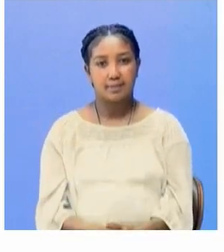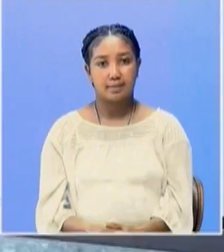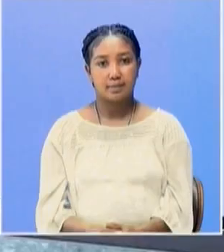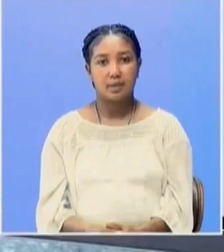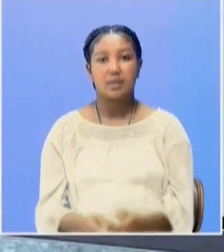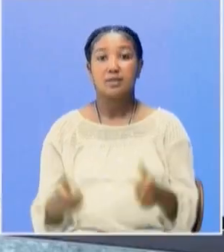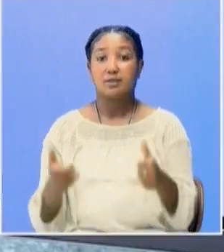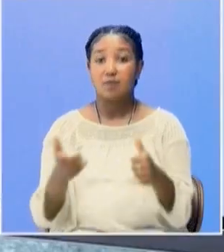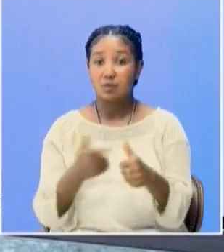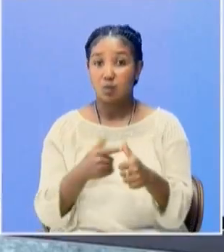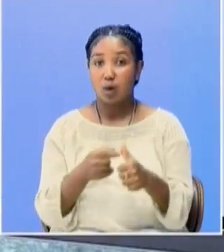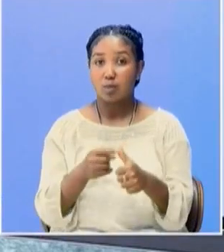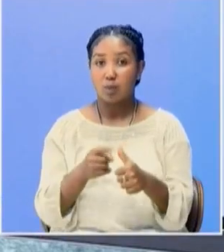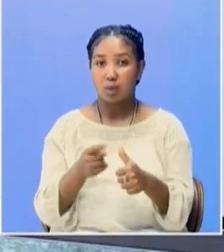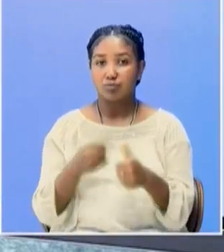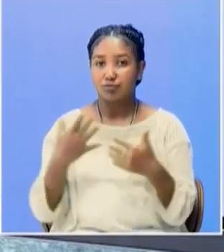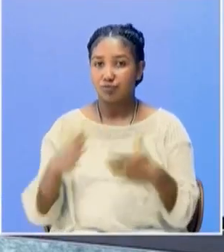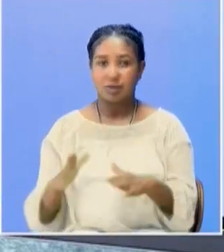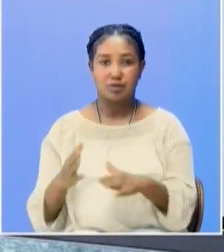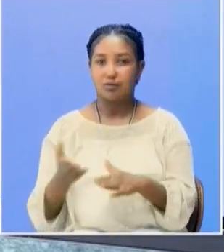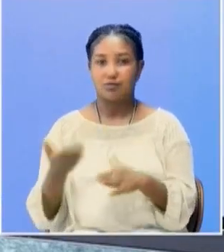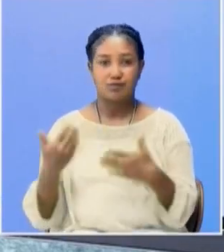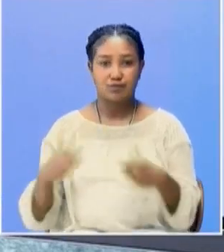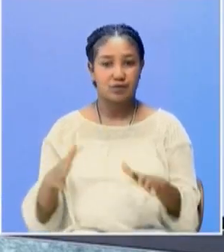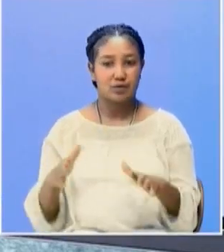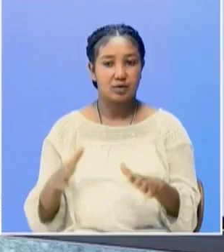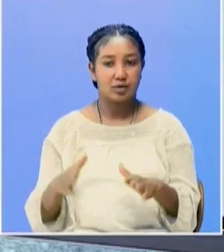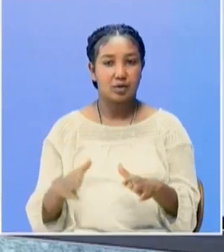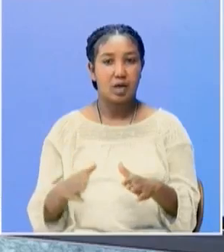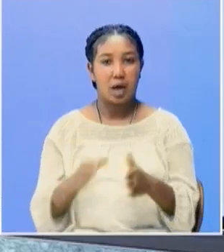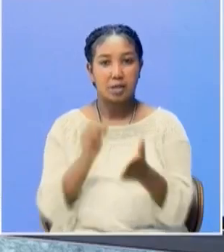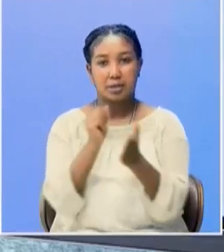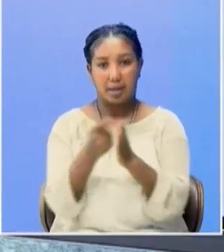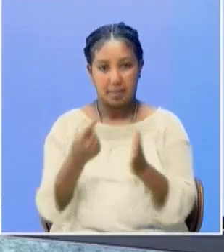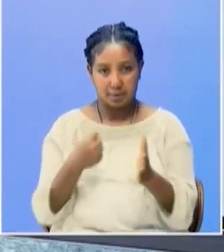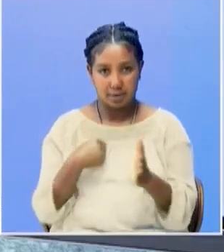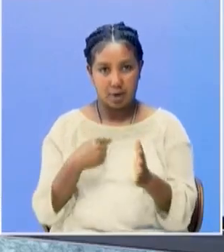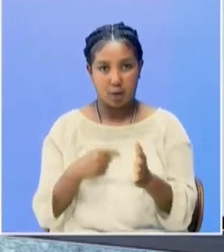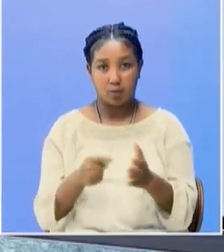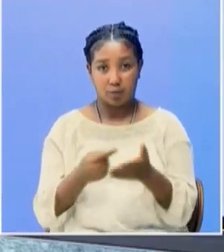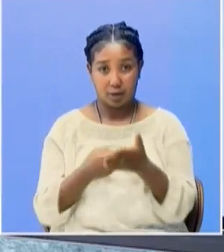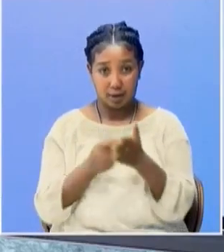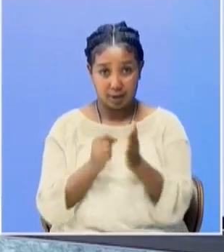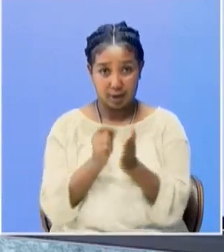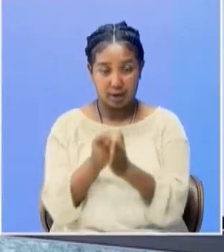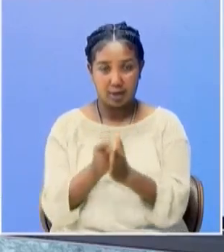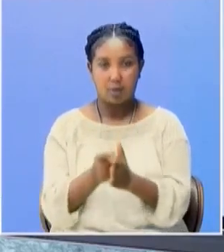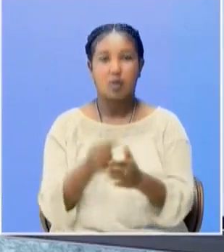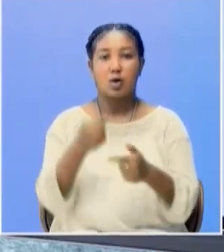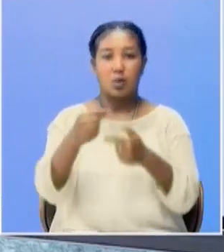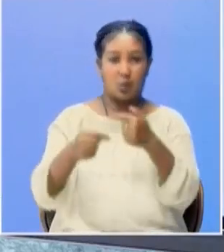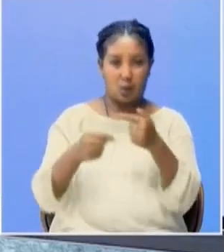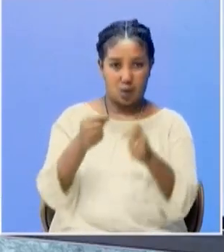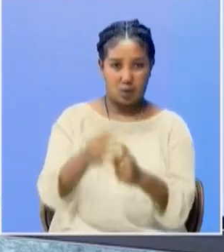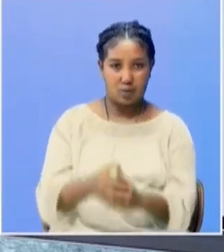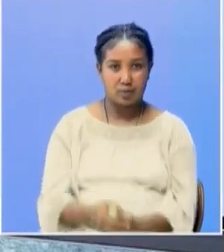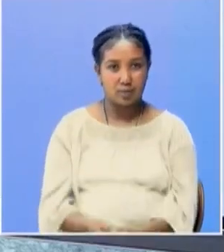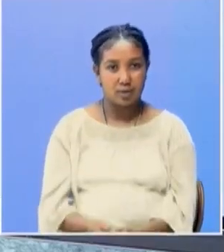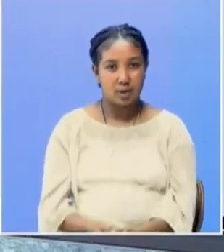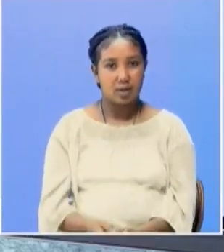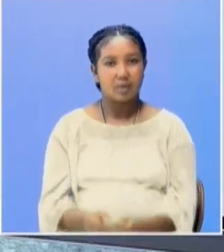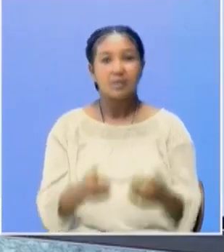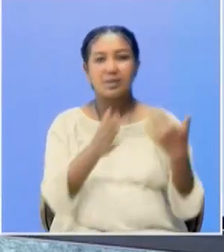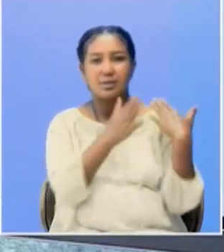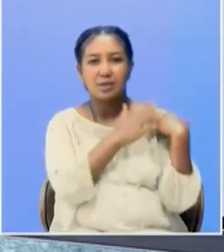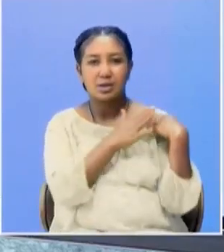The first one will be done here, just as example. Is it clear? Go. Which subject